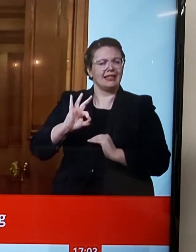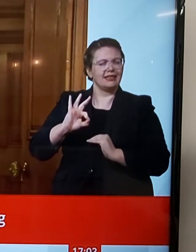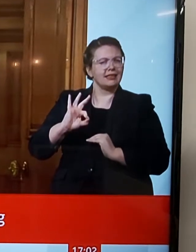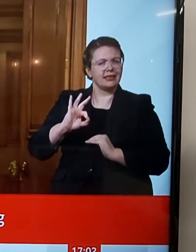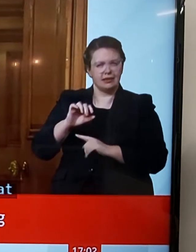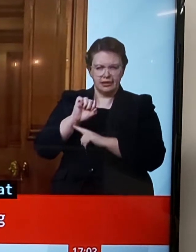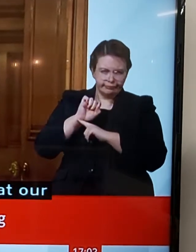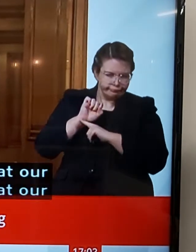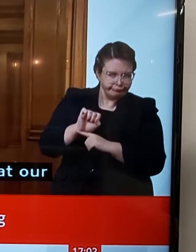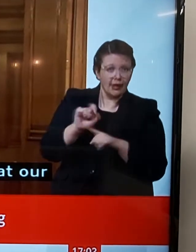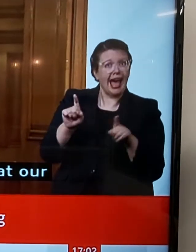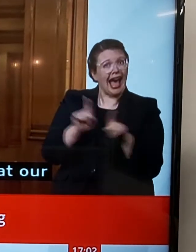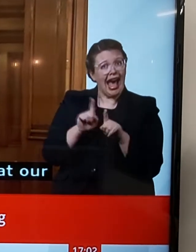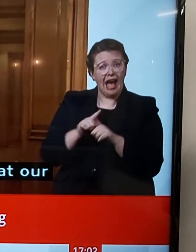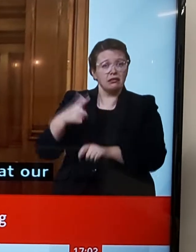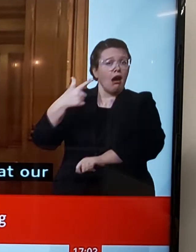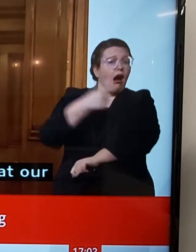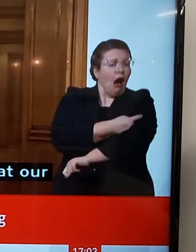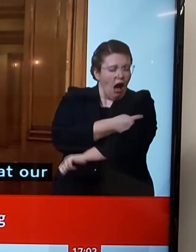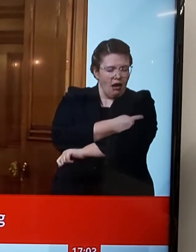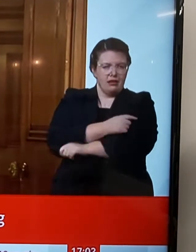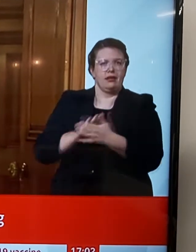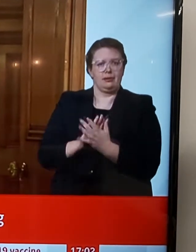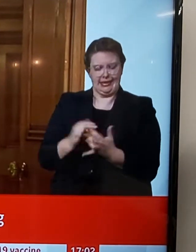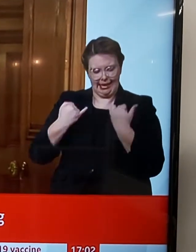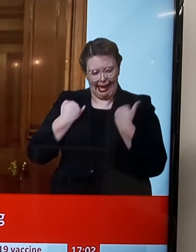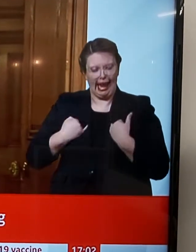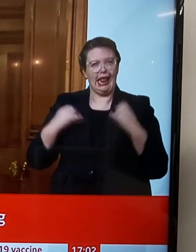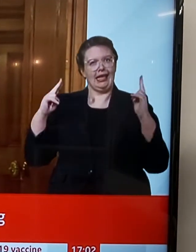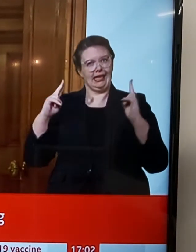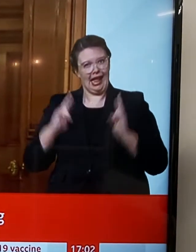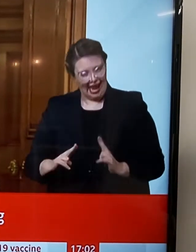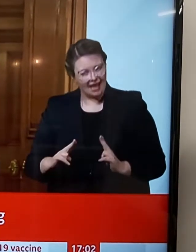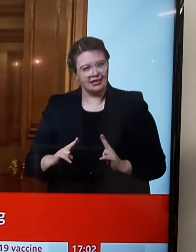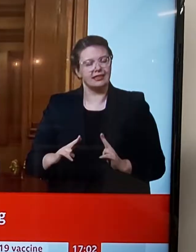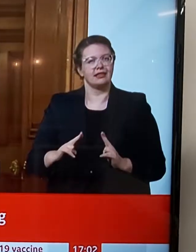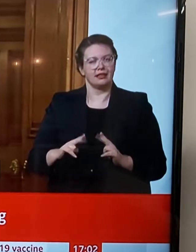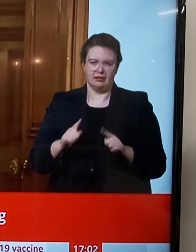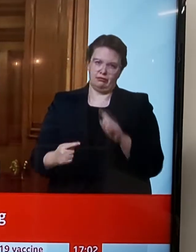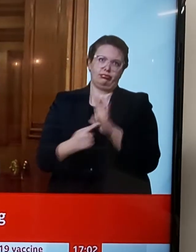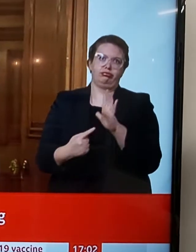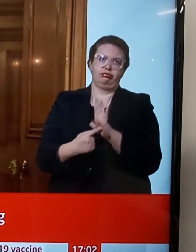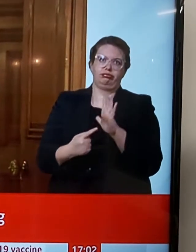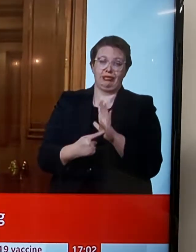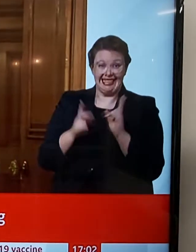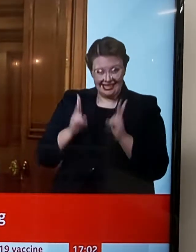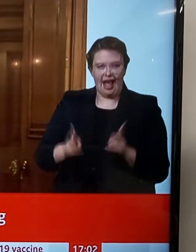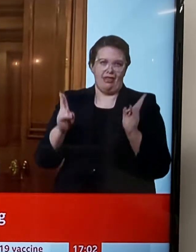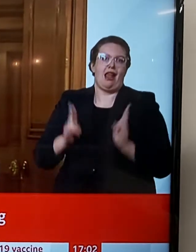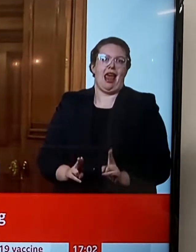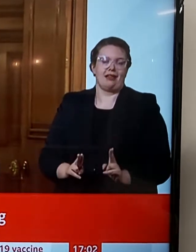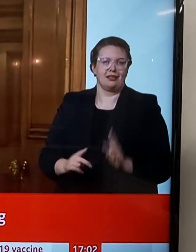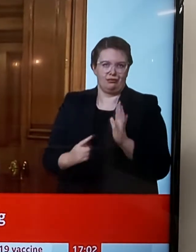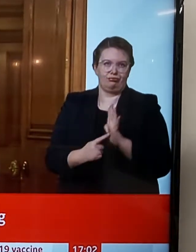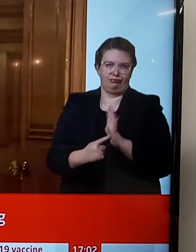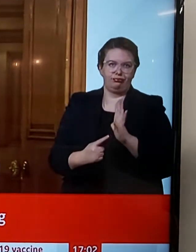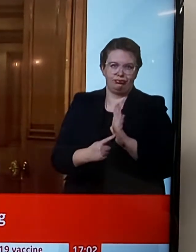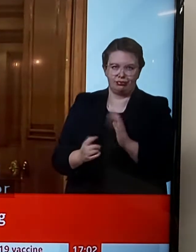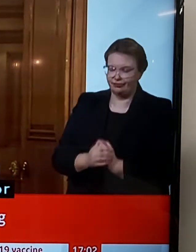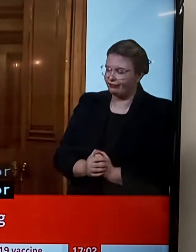and serious illness from those major strains of COVID that have been subject to research. And in the